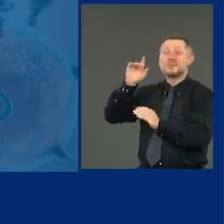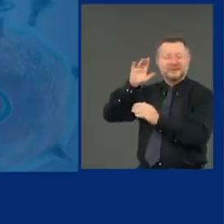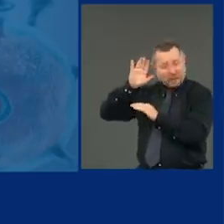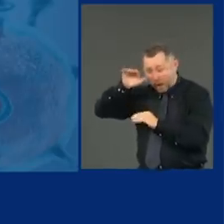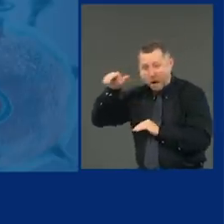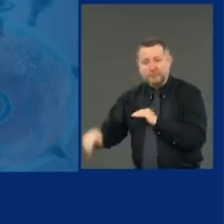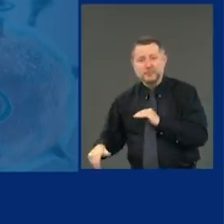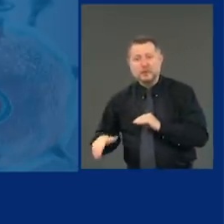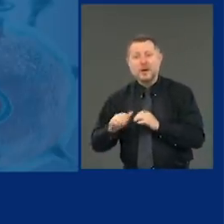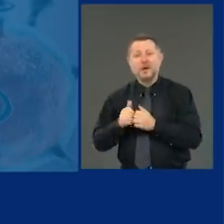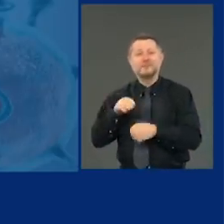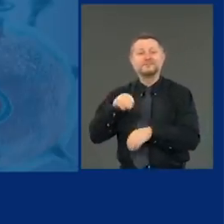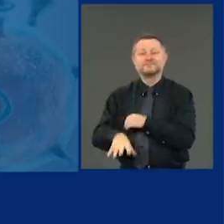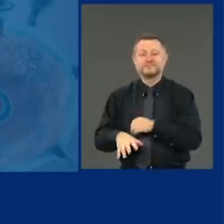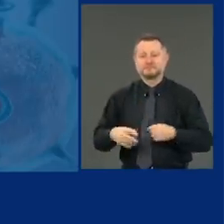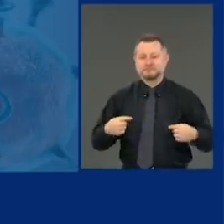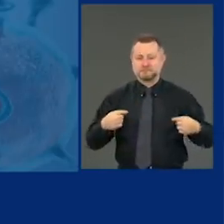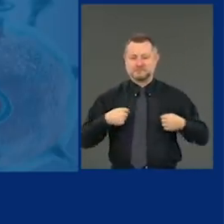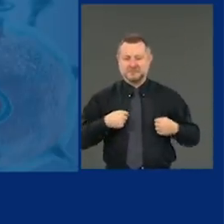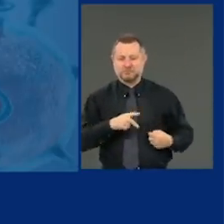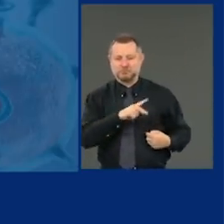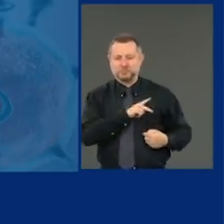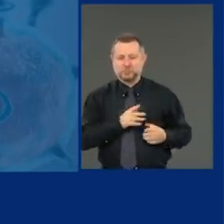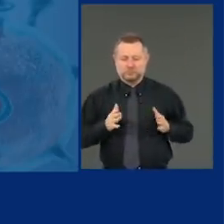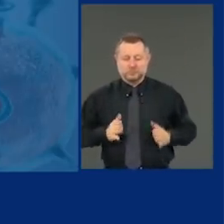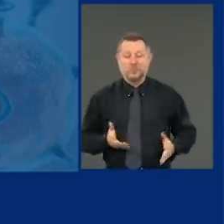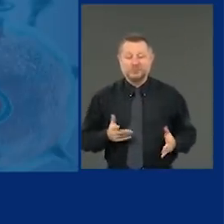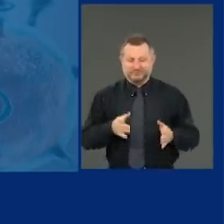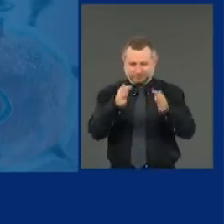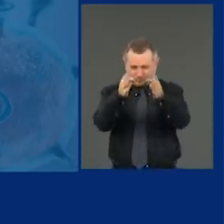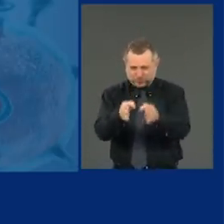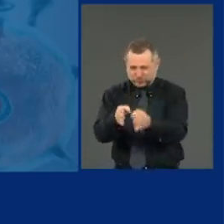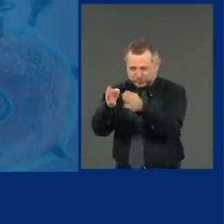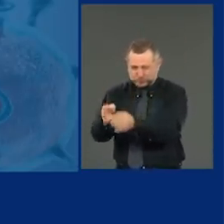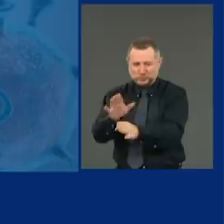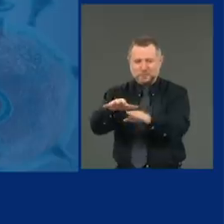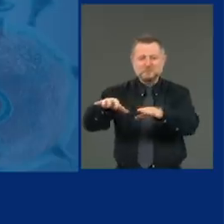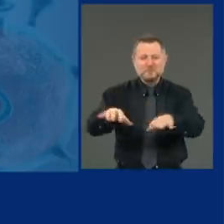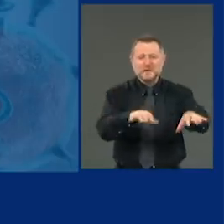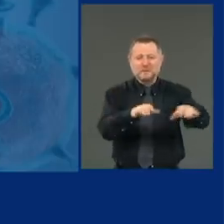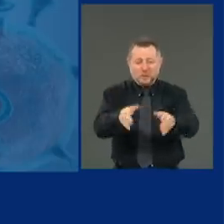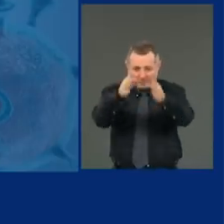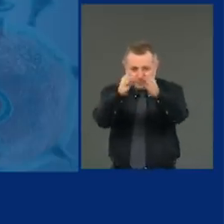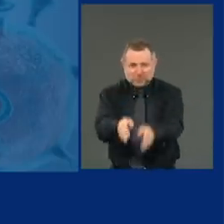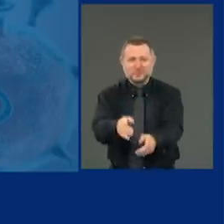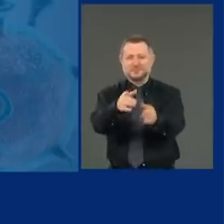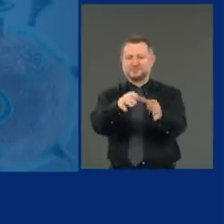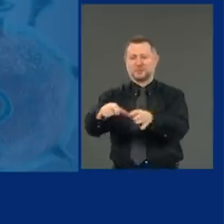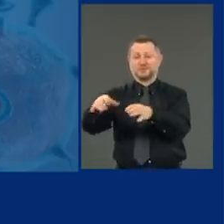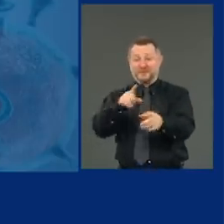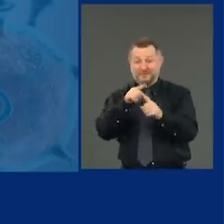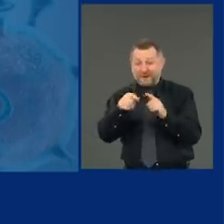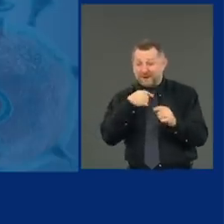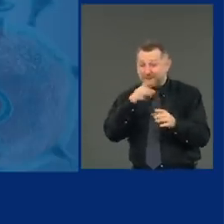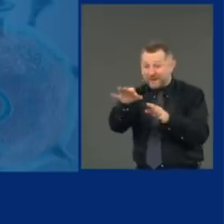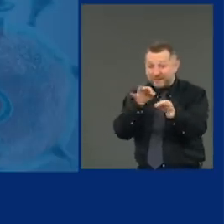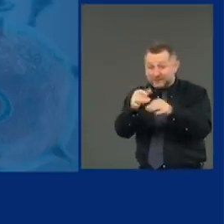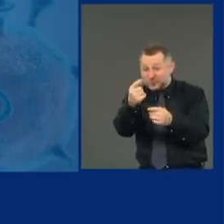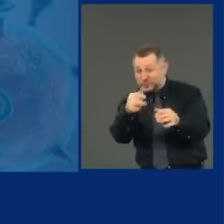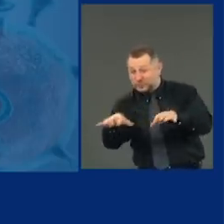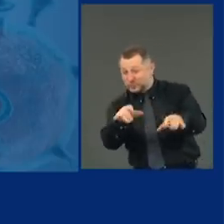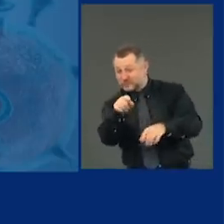It's personal behavior. That's all it is. You tell me what people do today, I'll tell you what the infection rate is